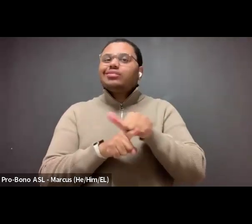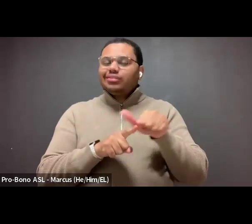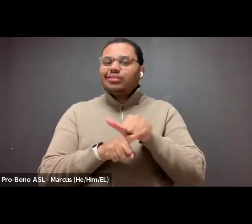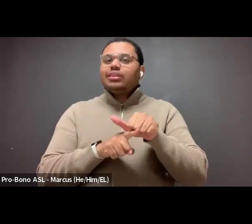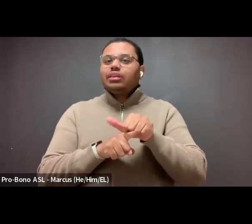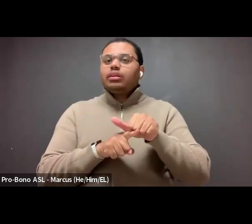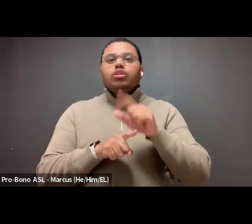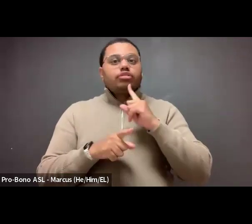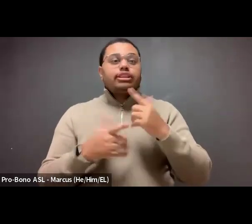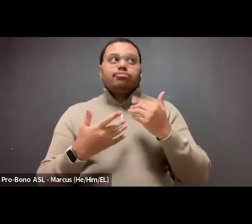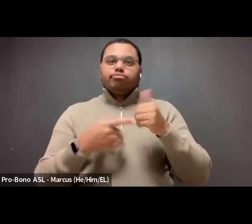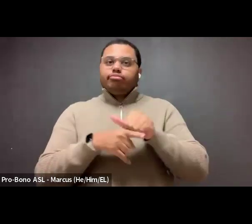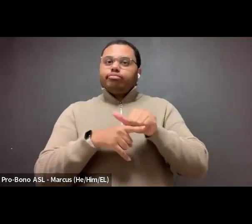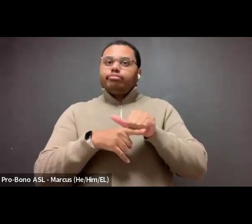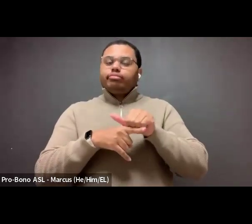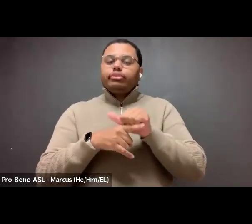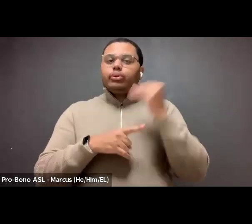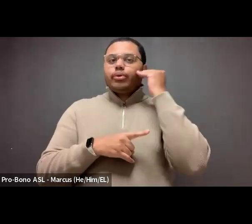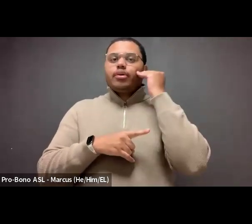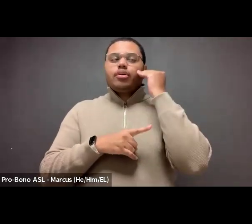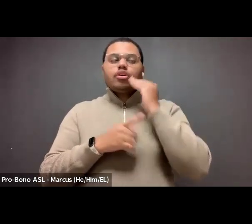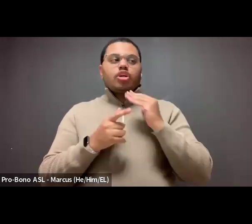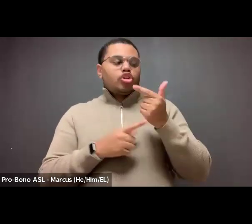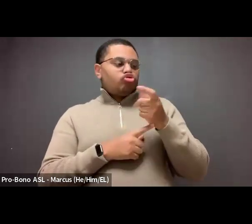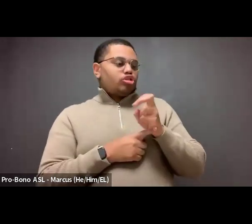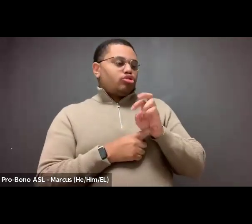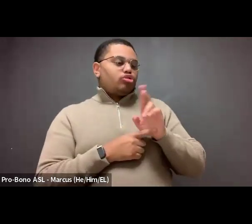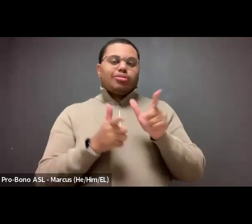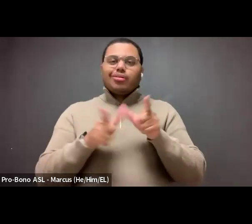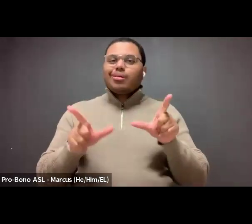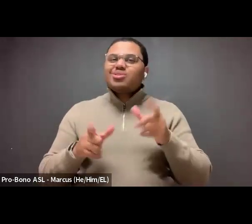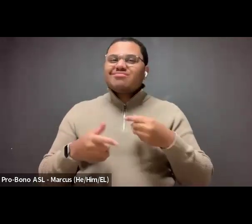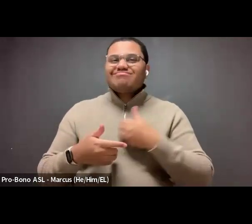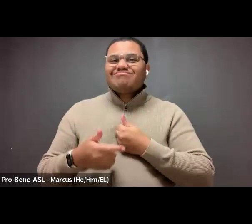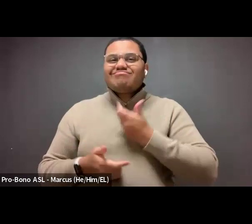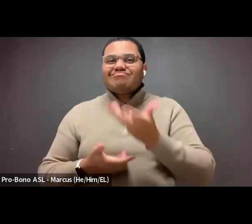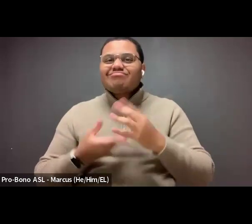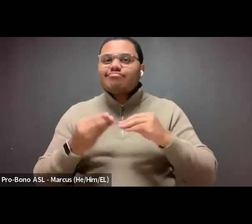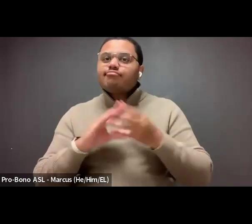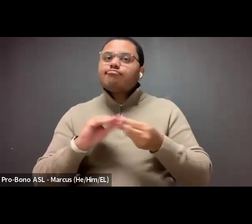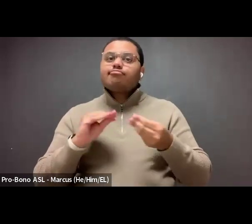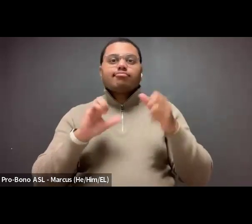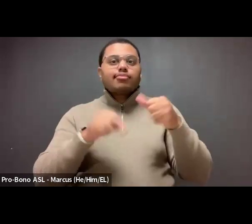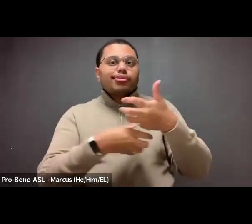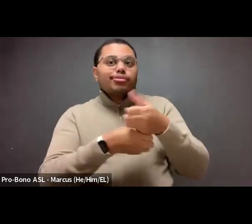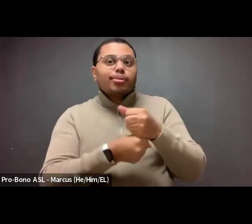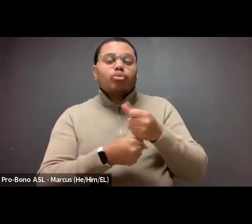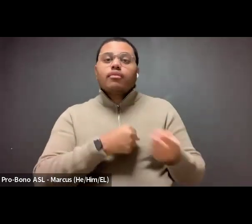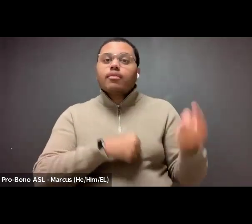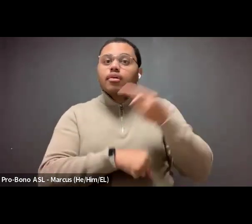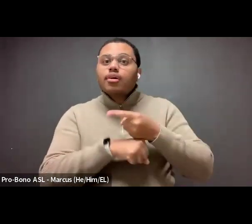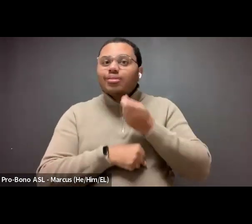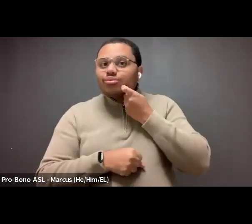A great exercise of practicing awareness of gender language is to tell a story. It can be a summary of the day or a recent